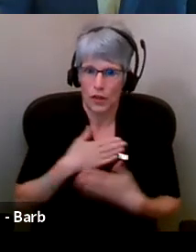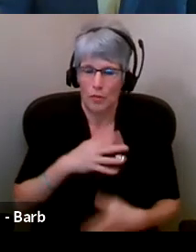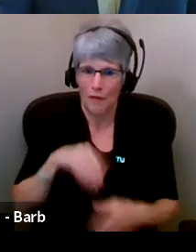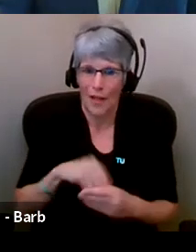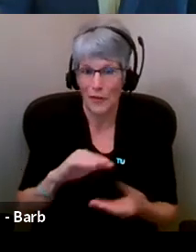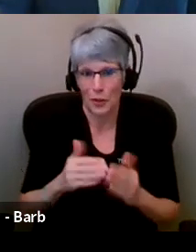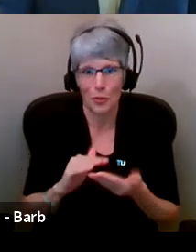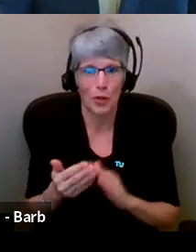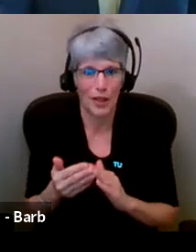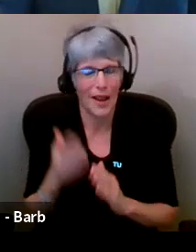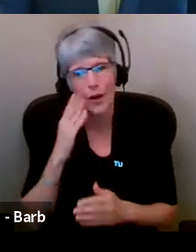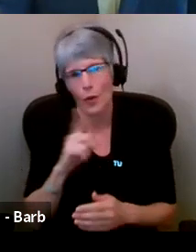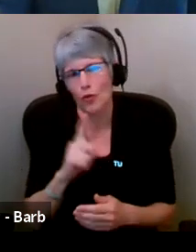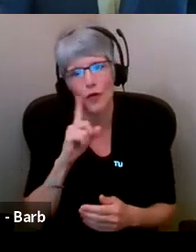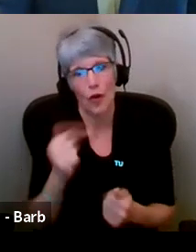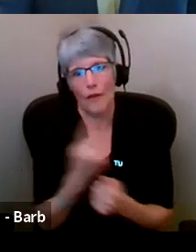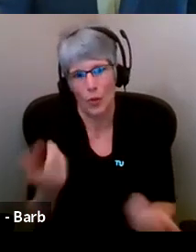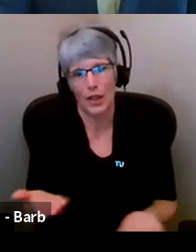I know that's true for everybody here.